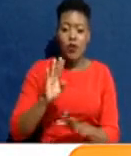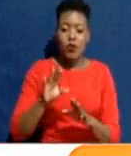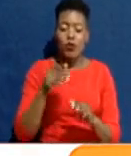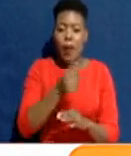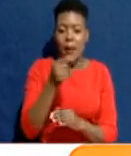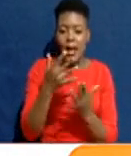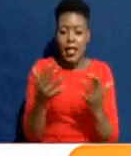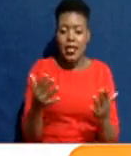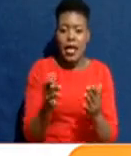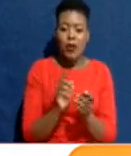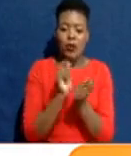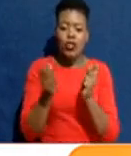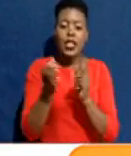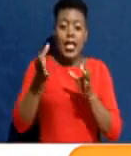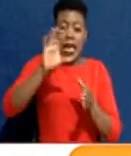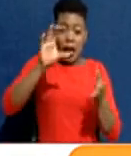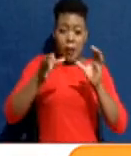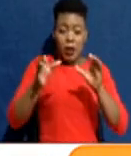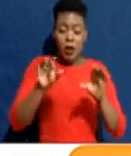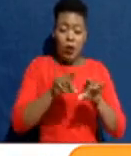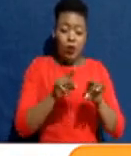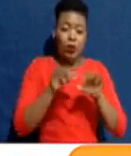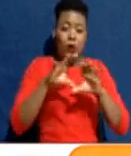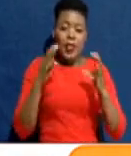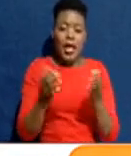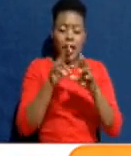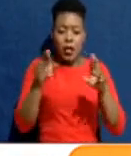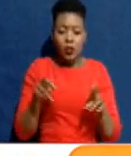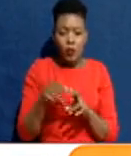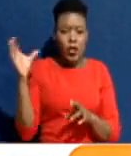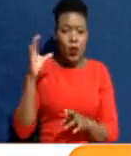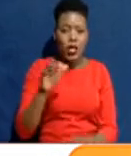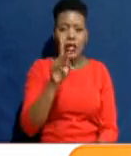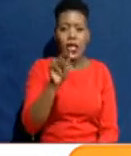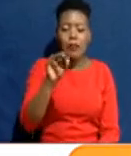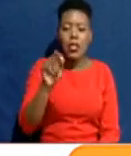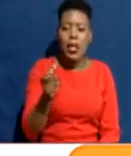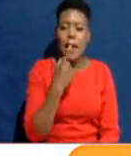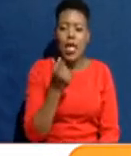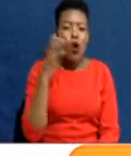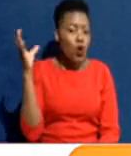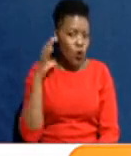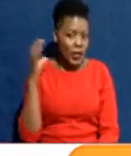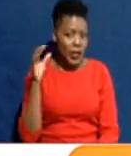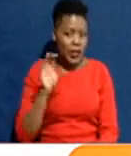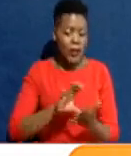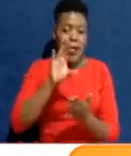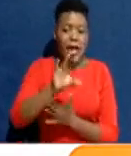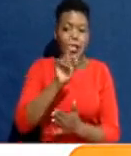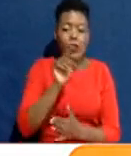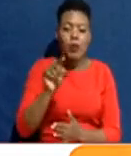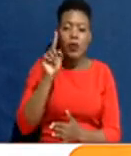for the equipping of laboratories and classrooms of KMTC, Kenya shillings 1.1 billion for the